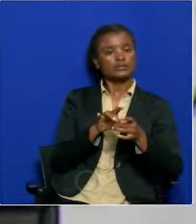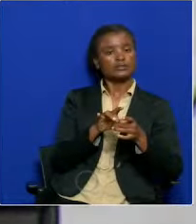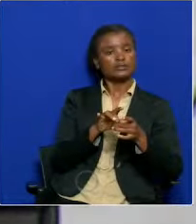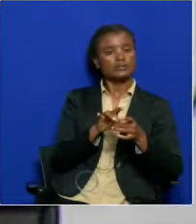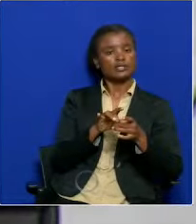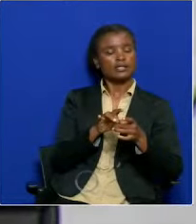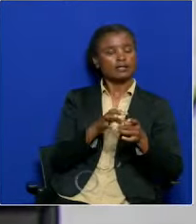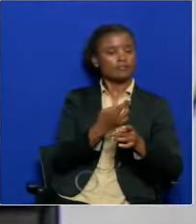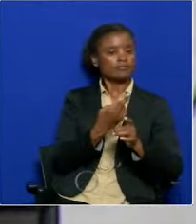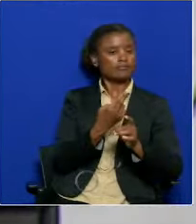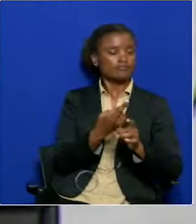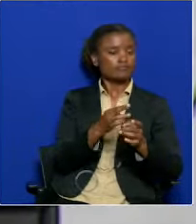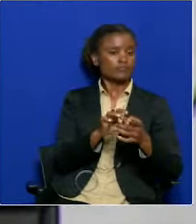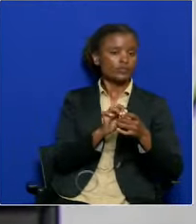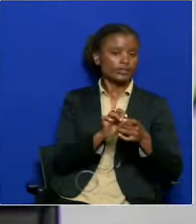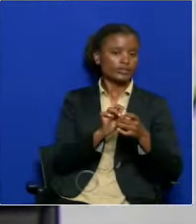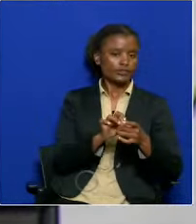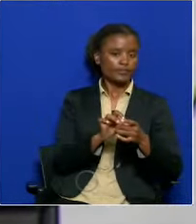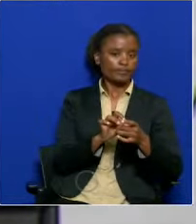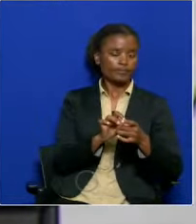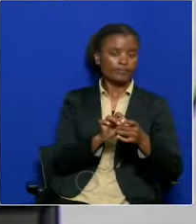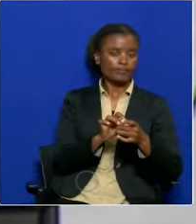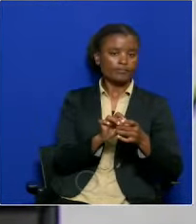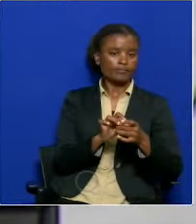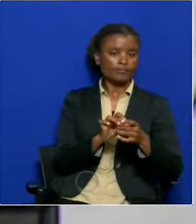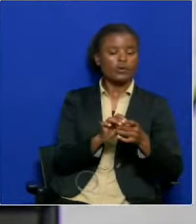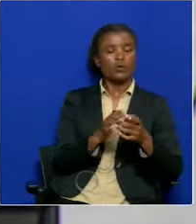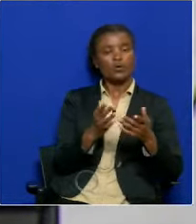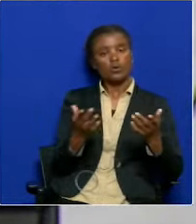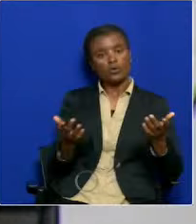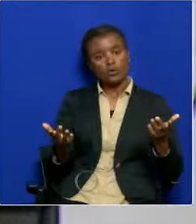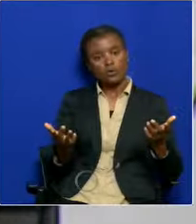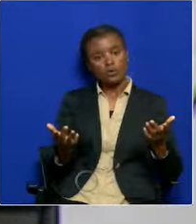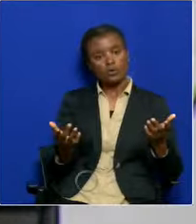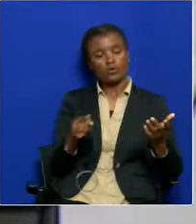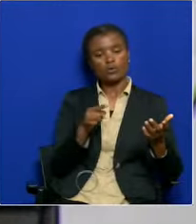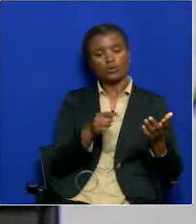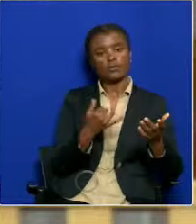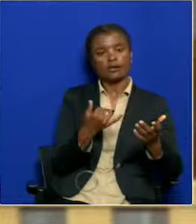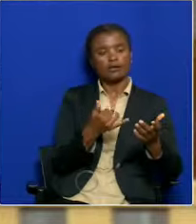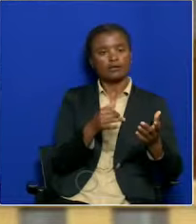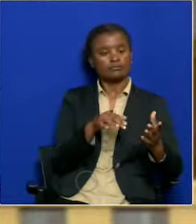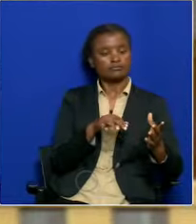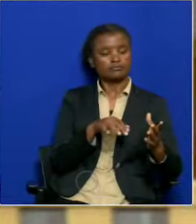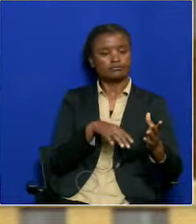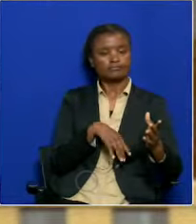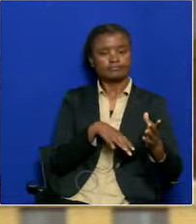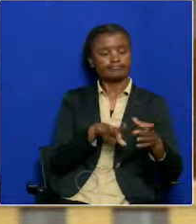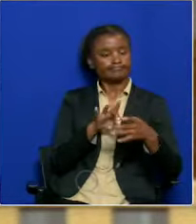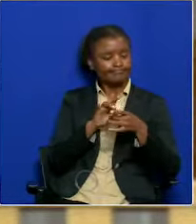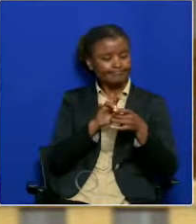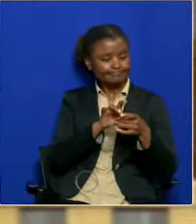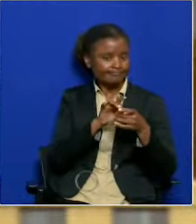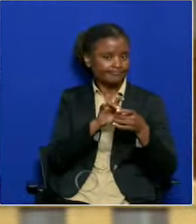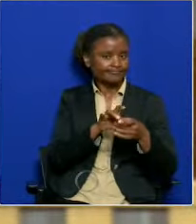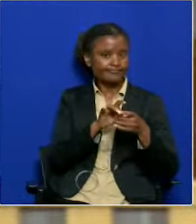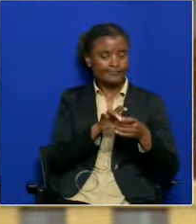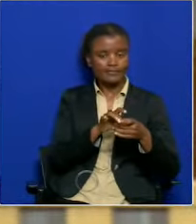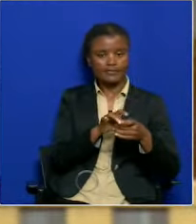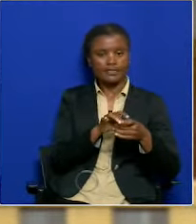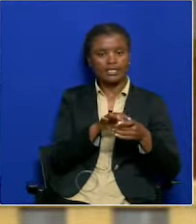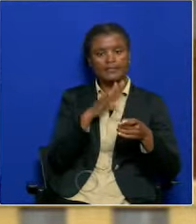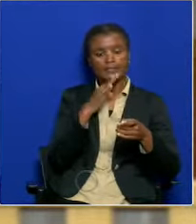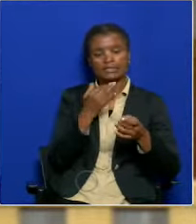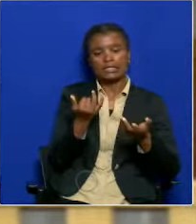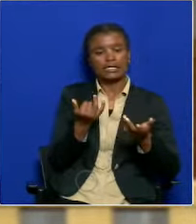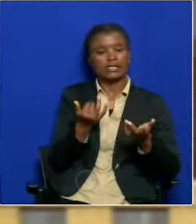more comfortable, you have more than an arm's length relationship. He's not a casual acquaintance